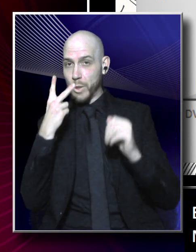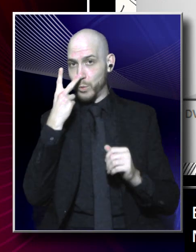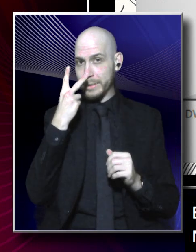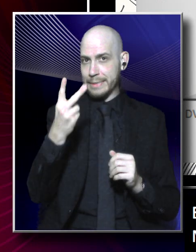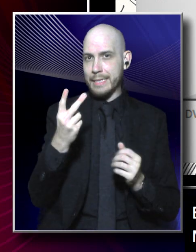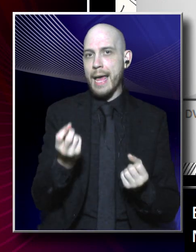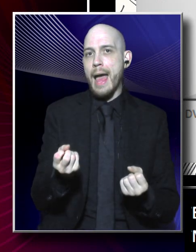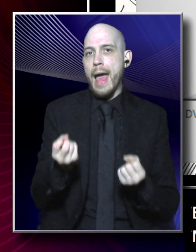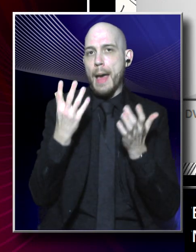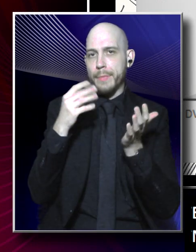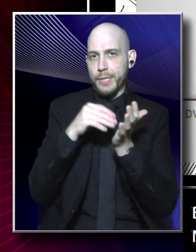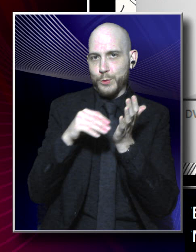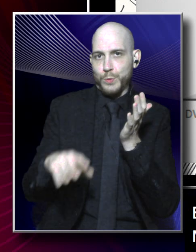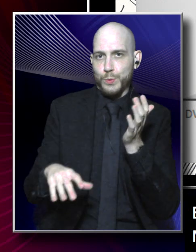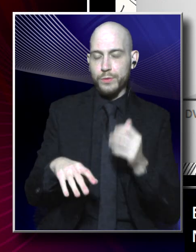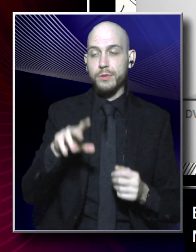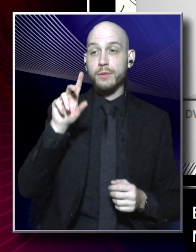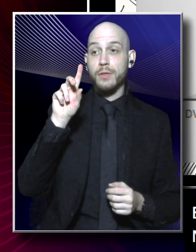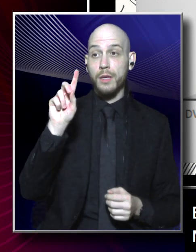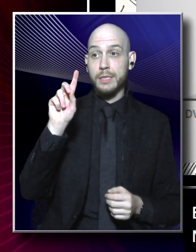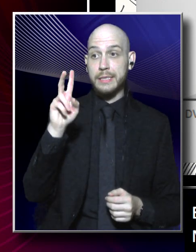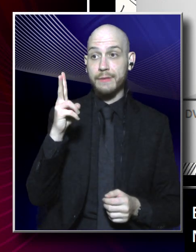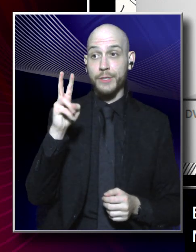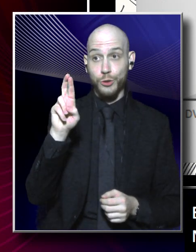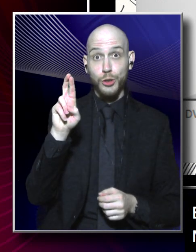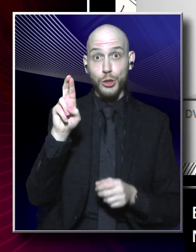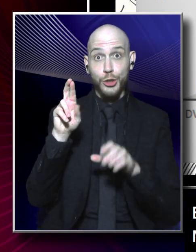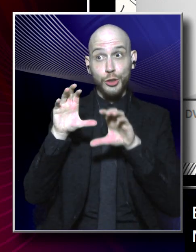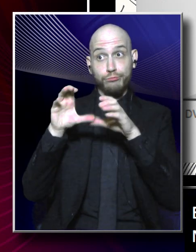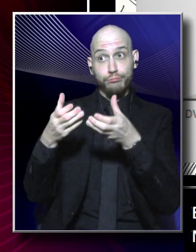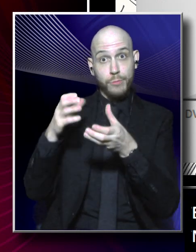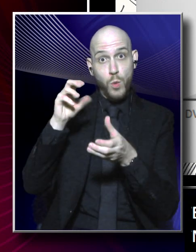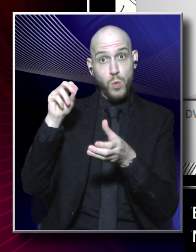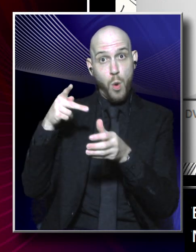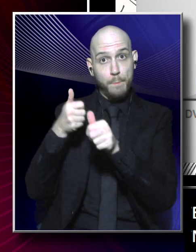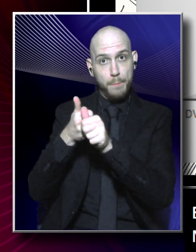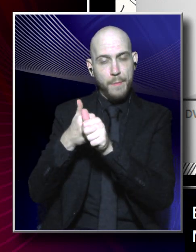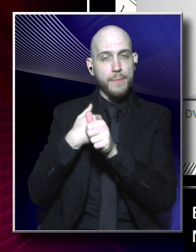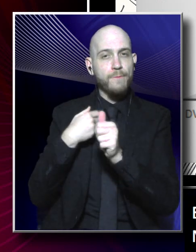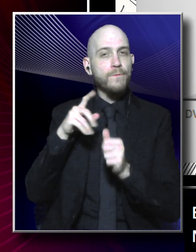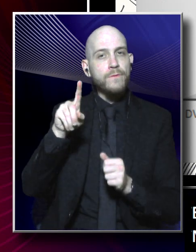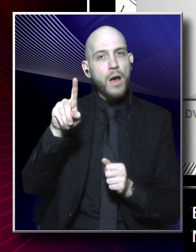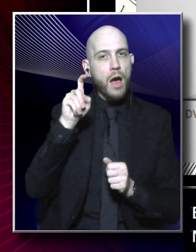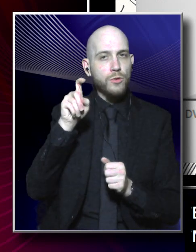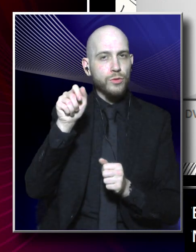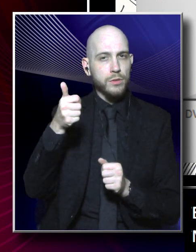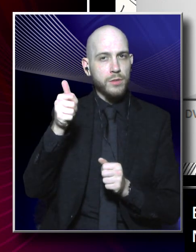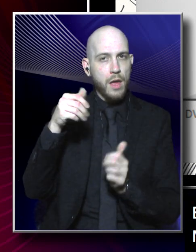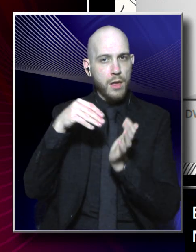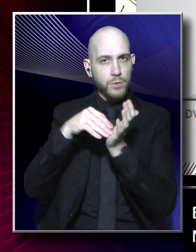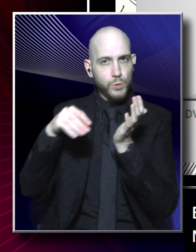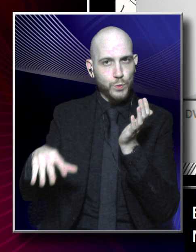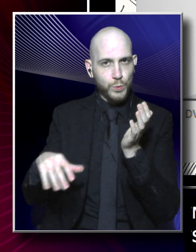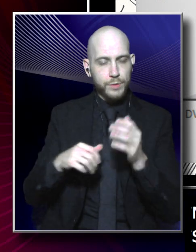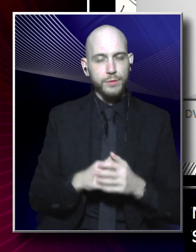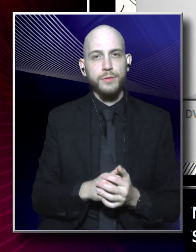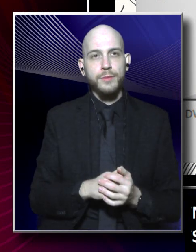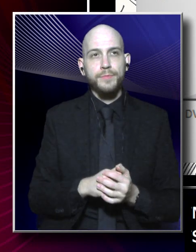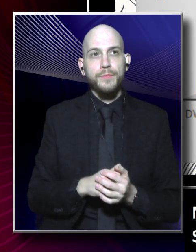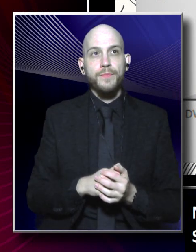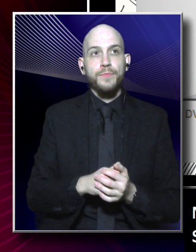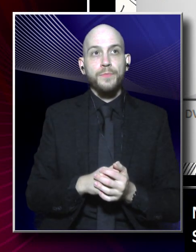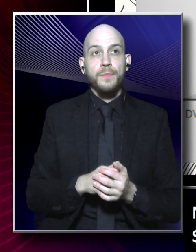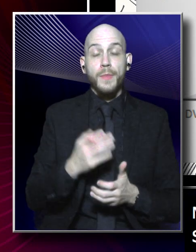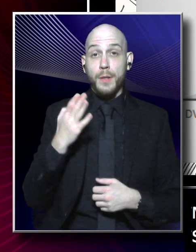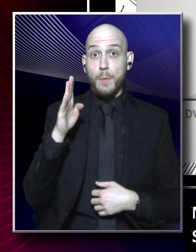had 110 kids reporting, and then so on down the line. The blue data